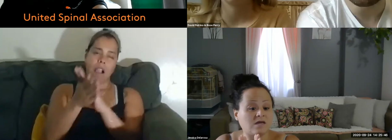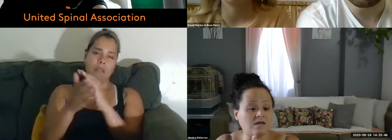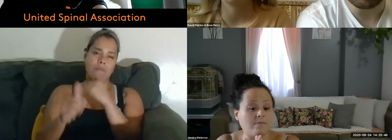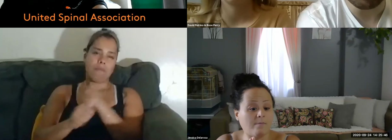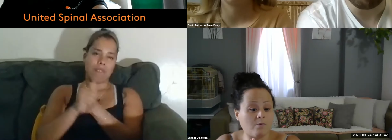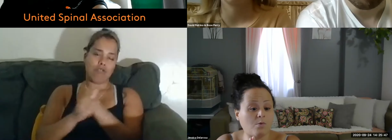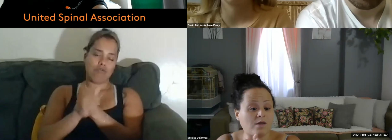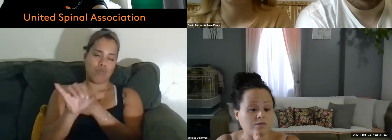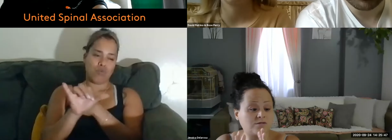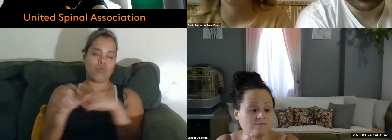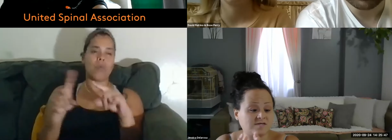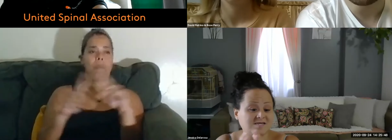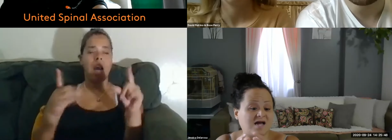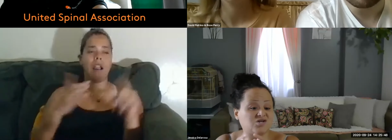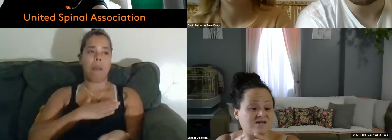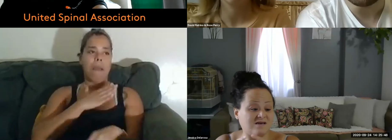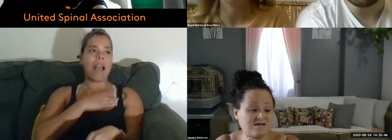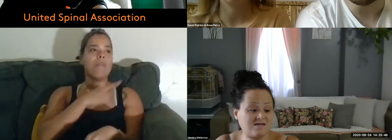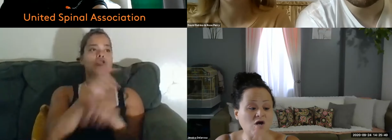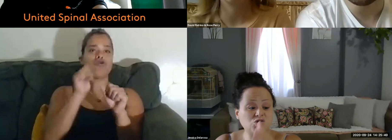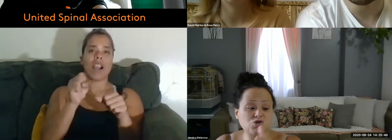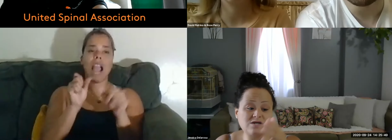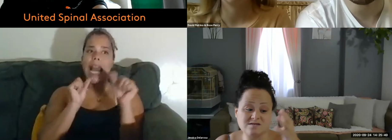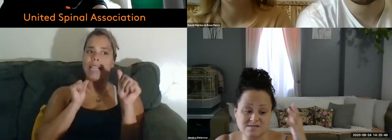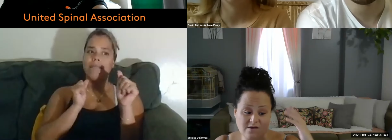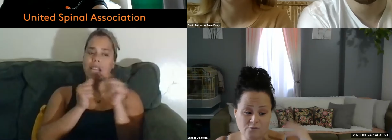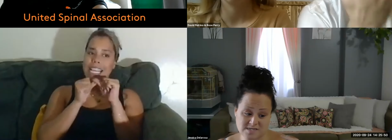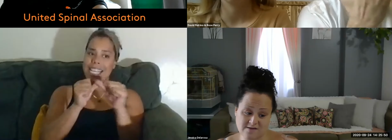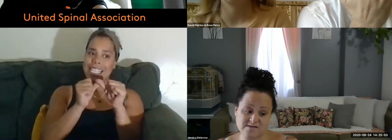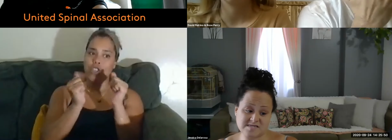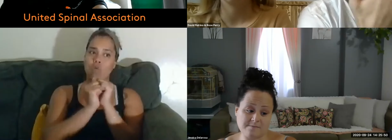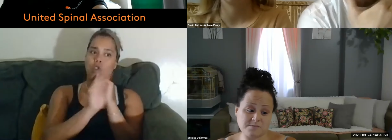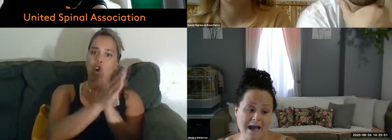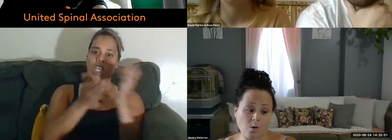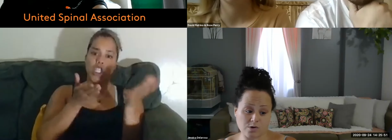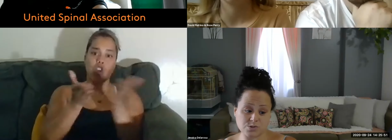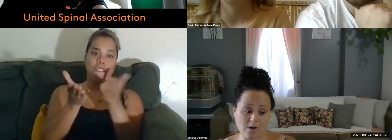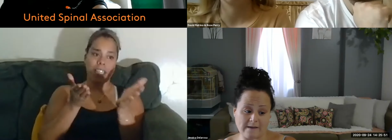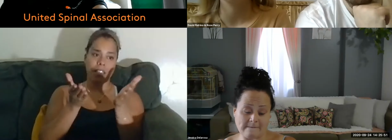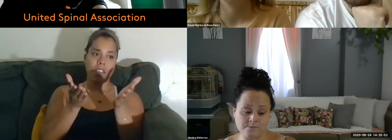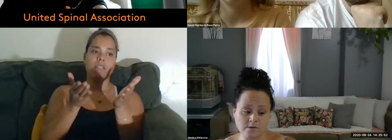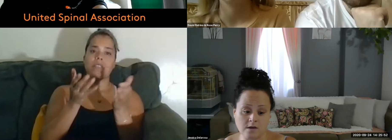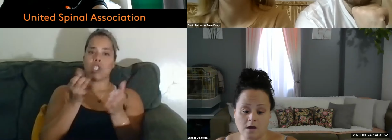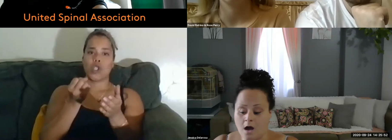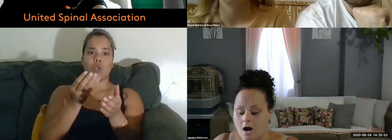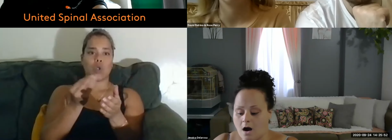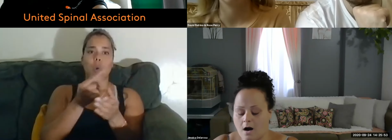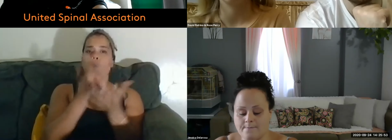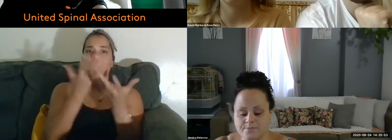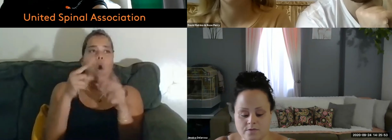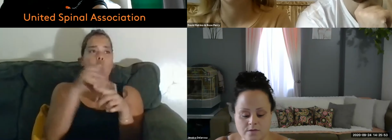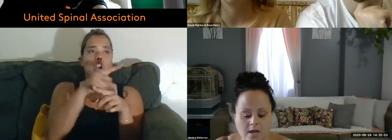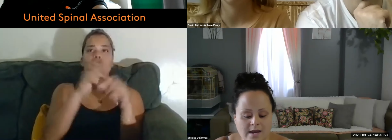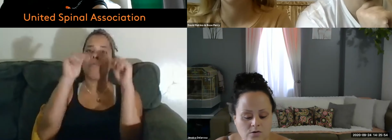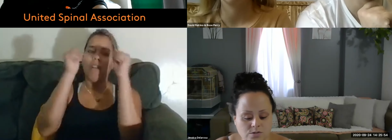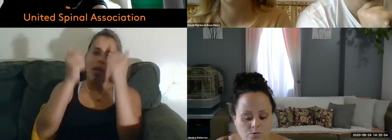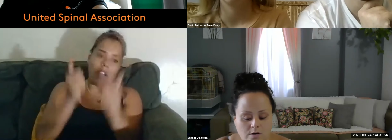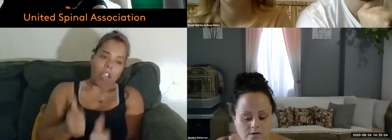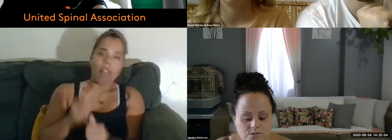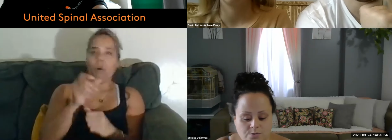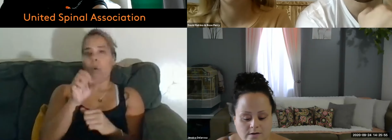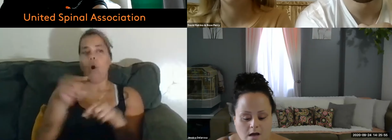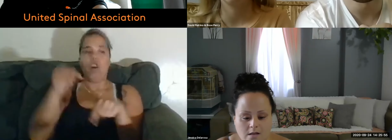still keep up with the services that she needs so she doesn't take 47 steps backwards, right? And I